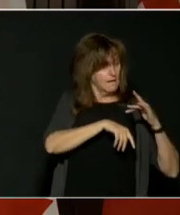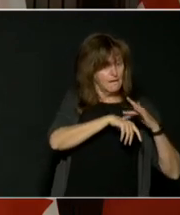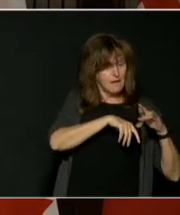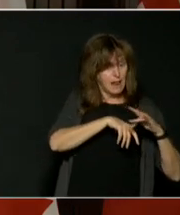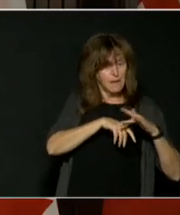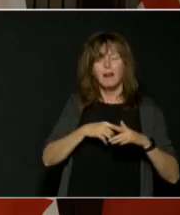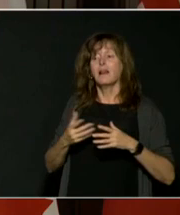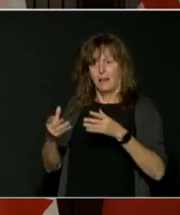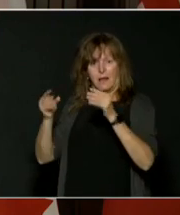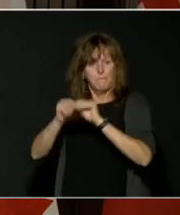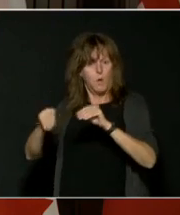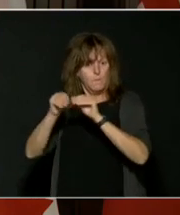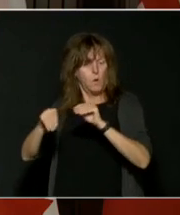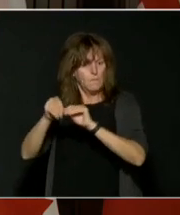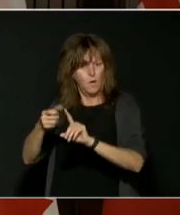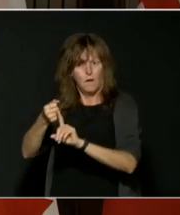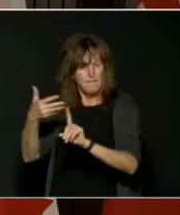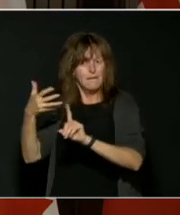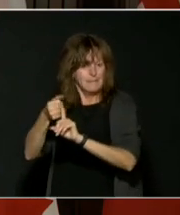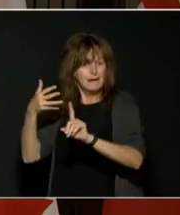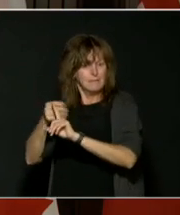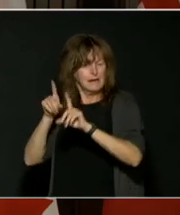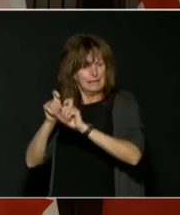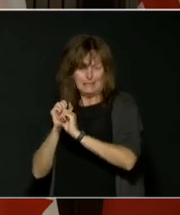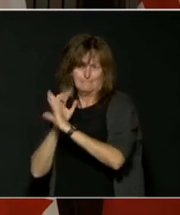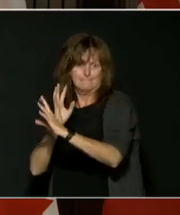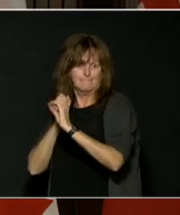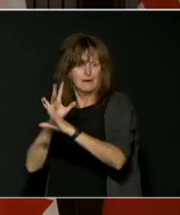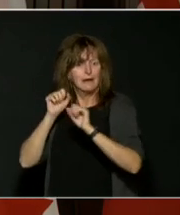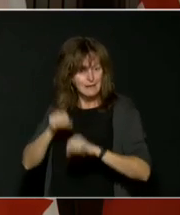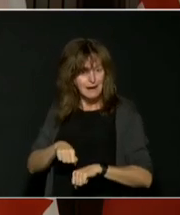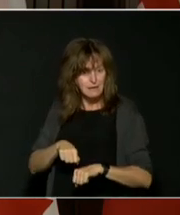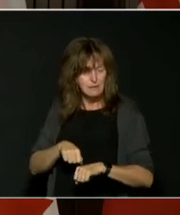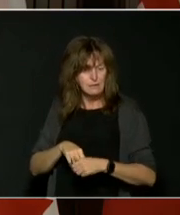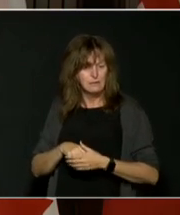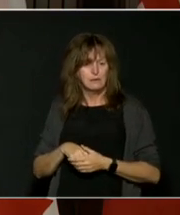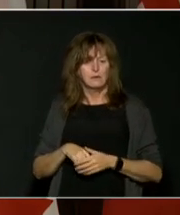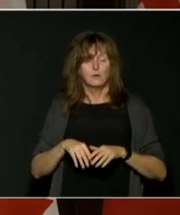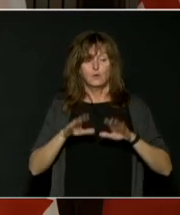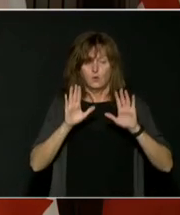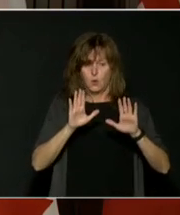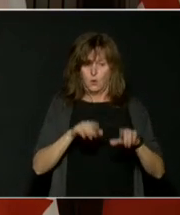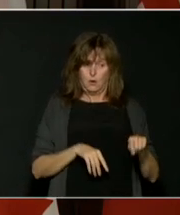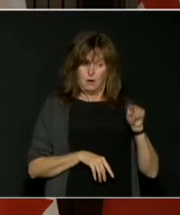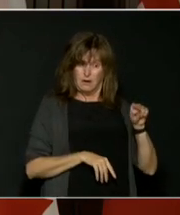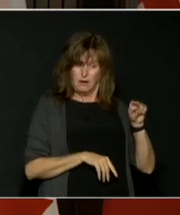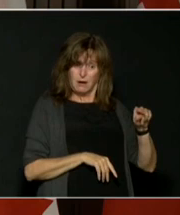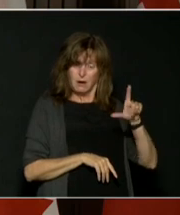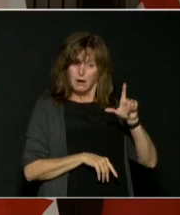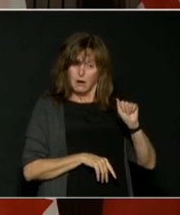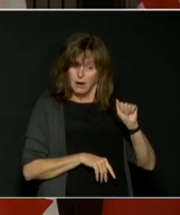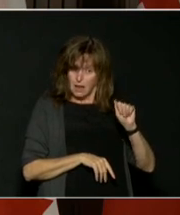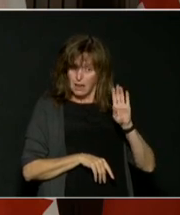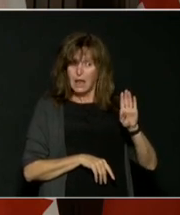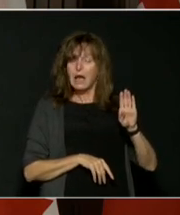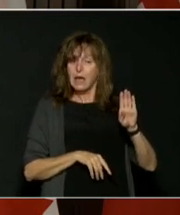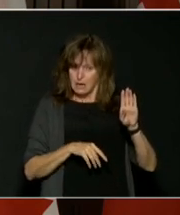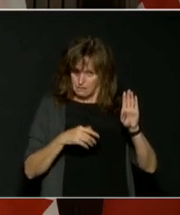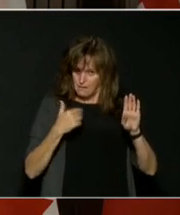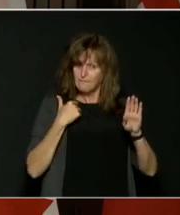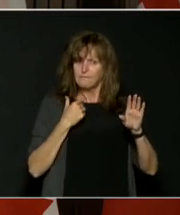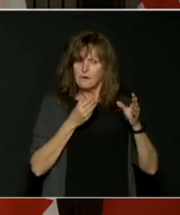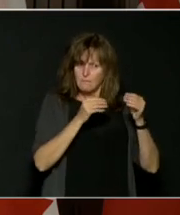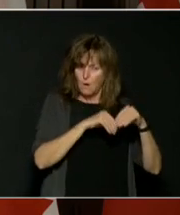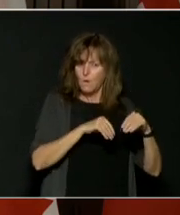the specimen collection. Specifically on lab capacity, we've been working to build up our lab capacity since